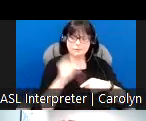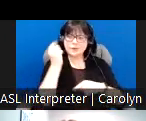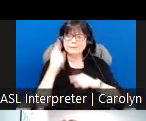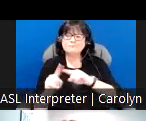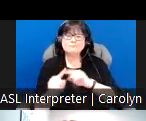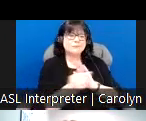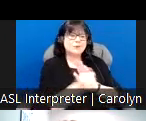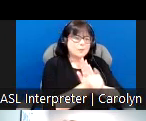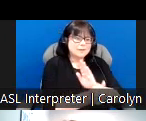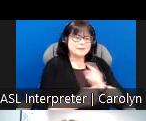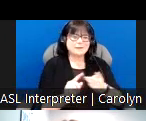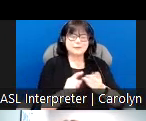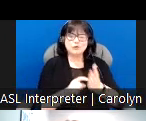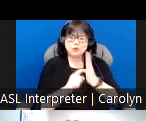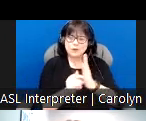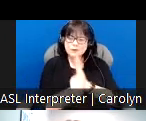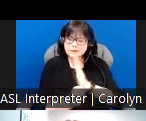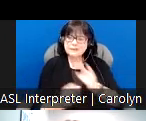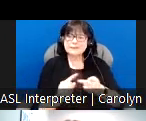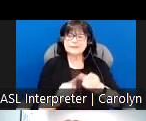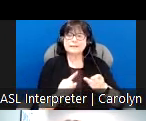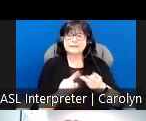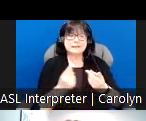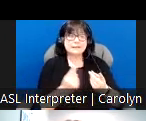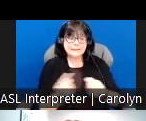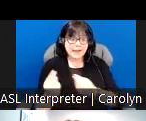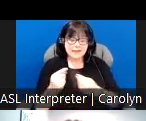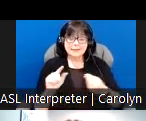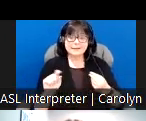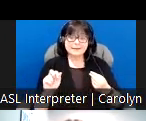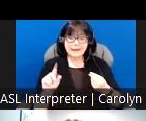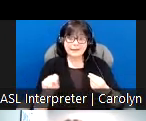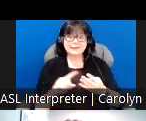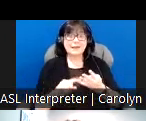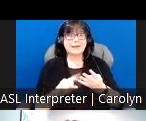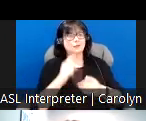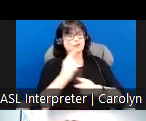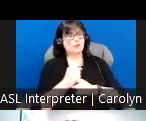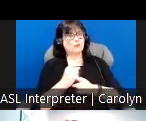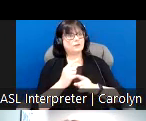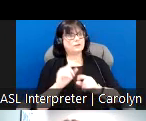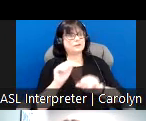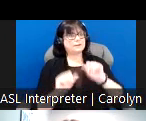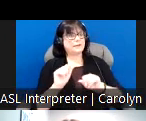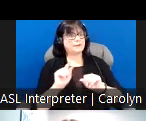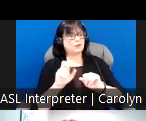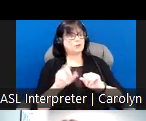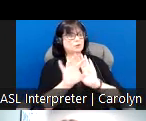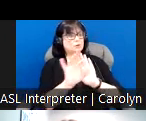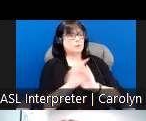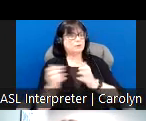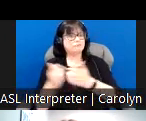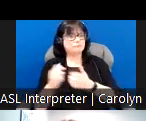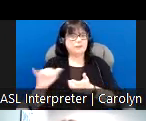skills requirements, tasks, and the selection of the right assessment tools for learners? Because that's quite overwhelming for